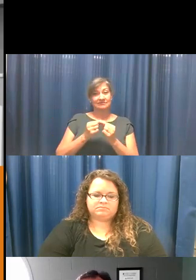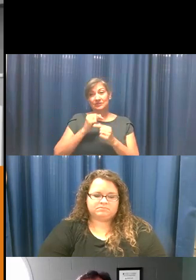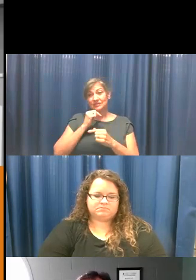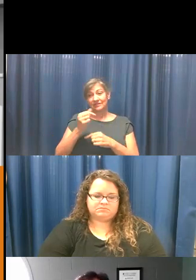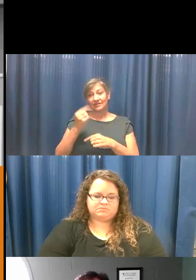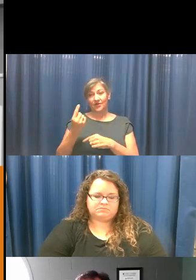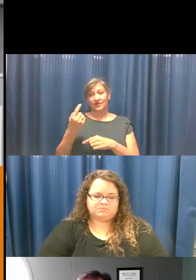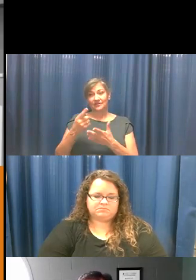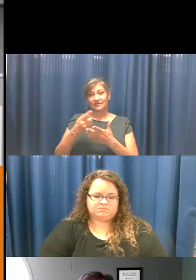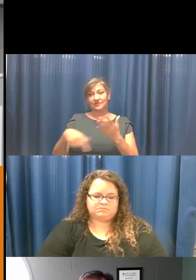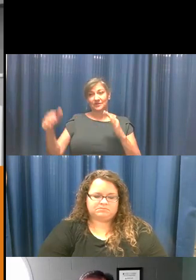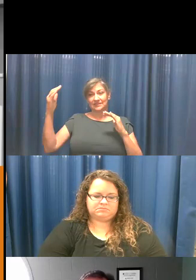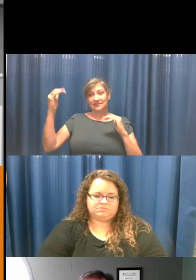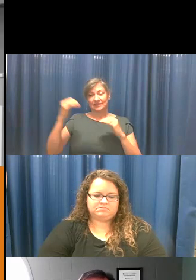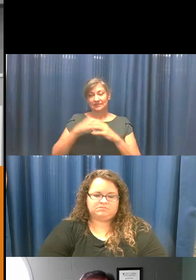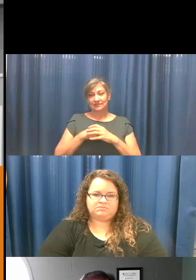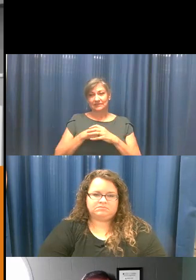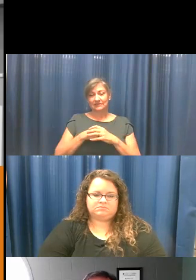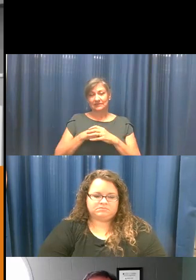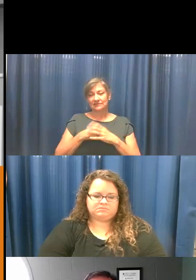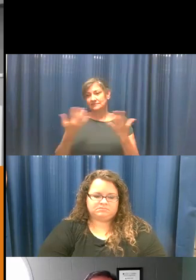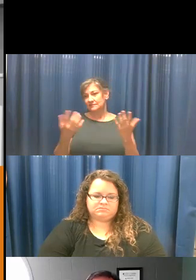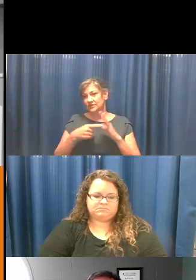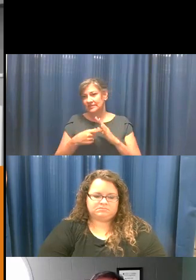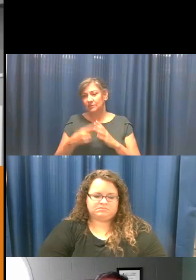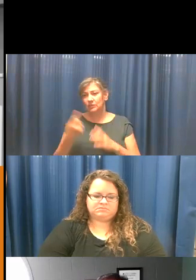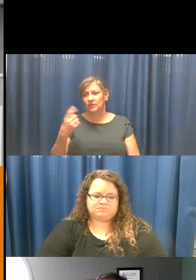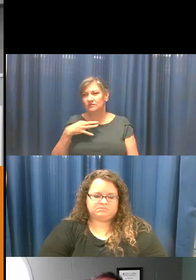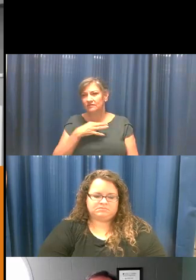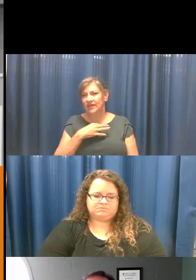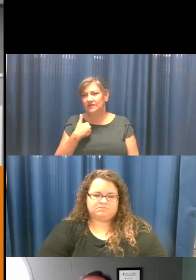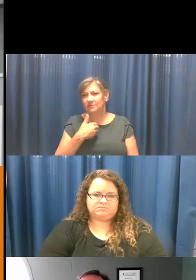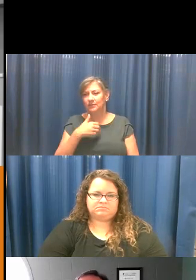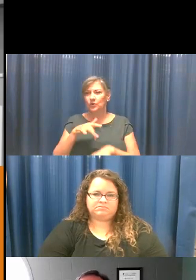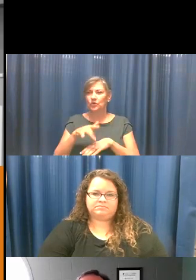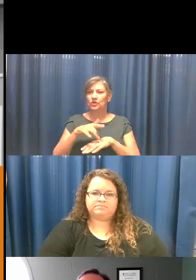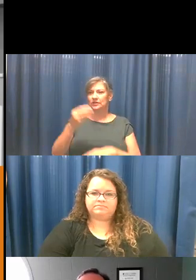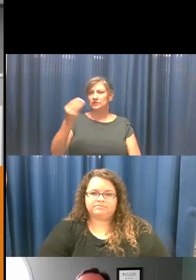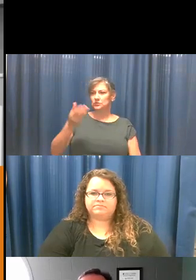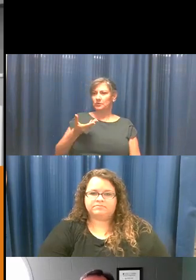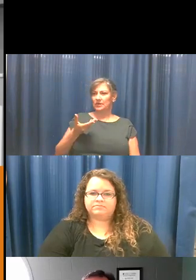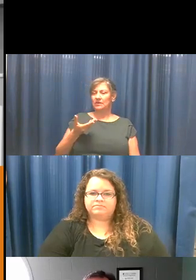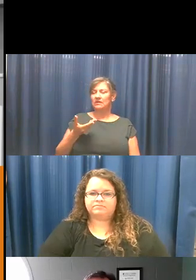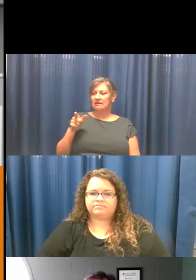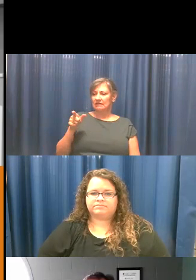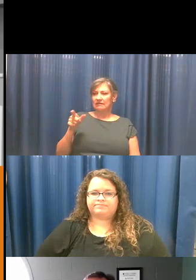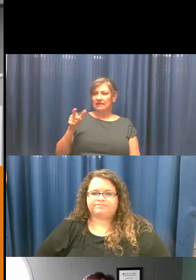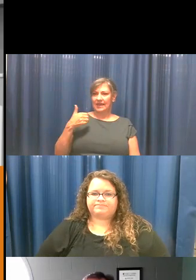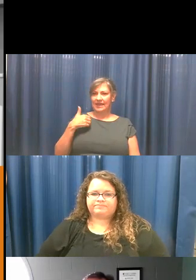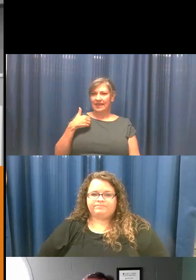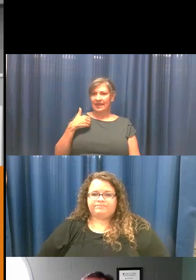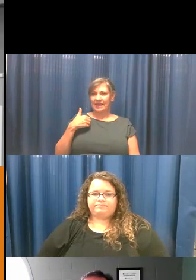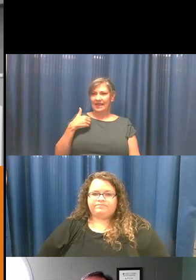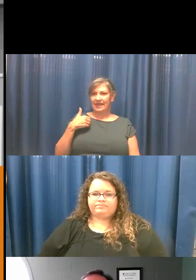expected. There were, well, for example, one faculty member early on shared with me that they had a deficit